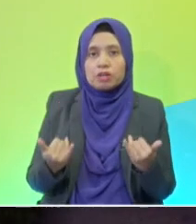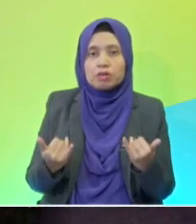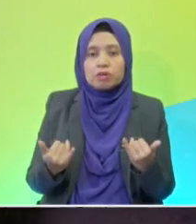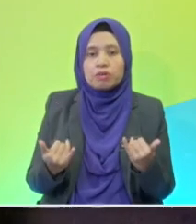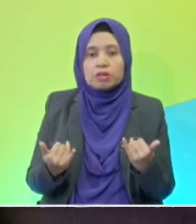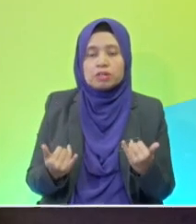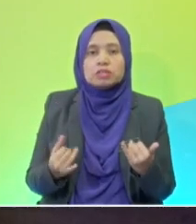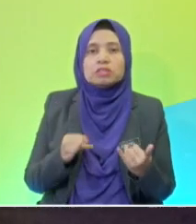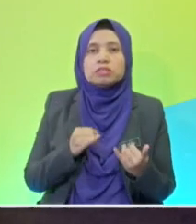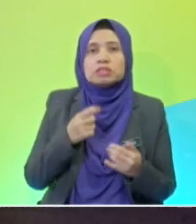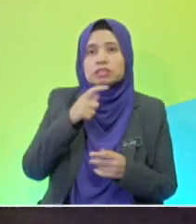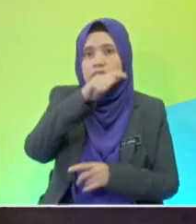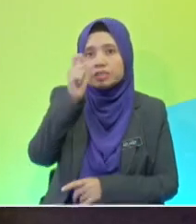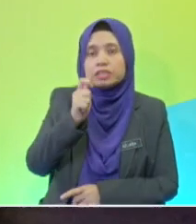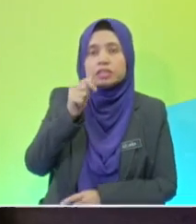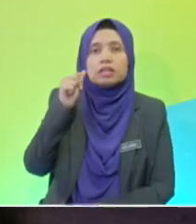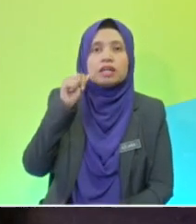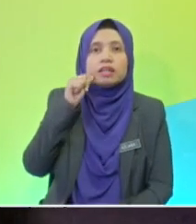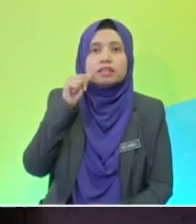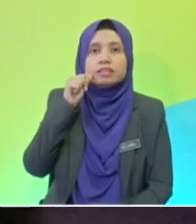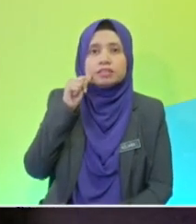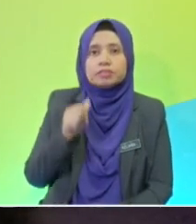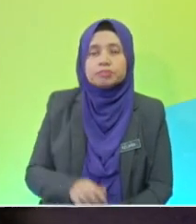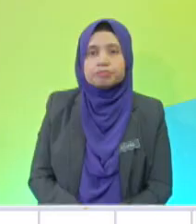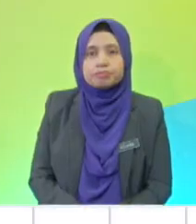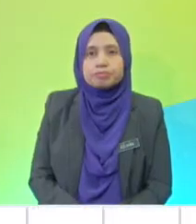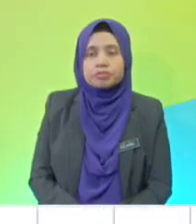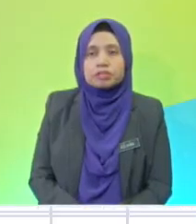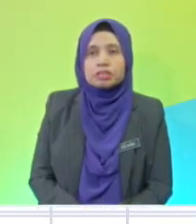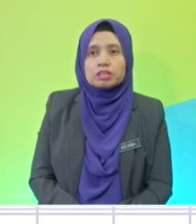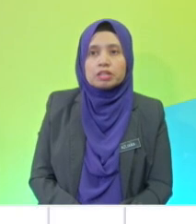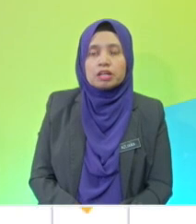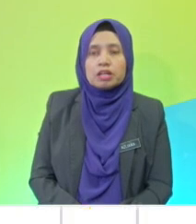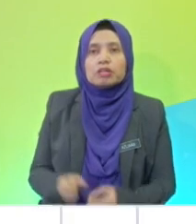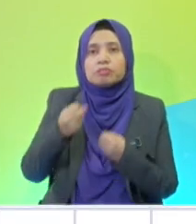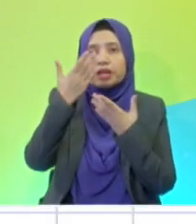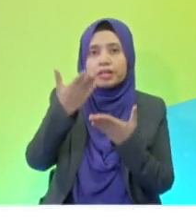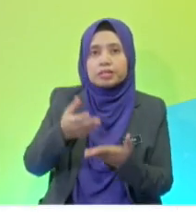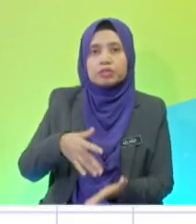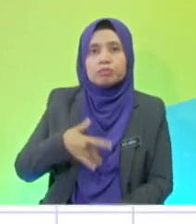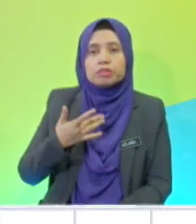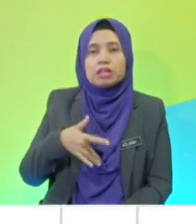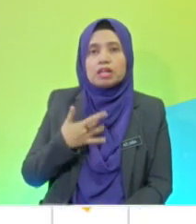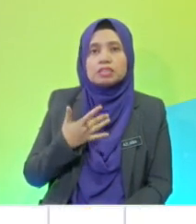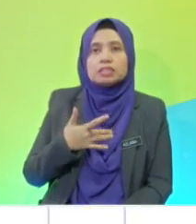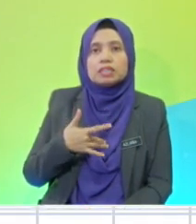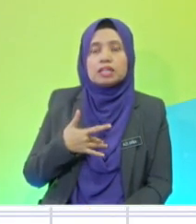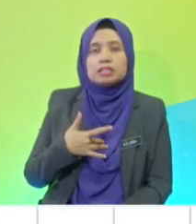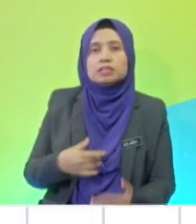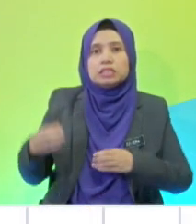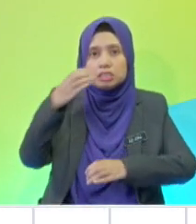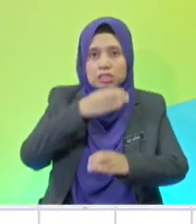ask Anissa. Anissa. Yes, Anissa. Can you please tell me what your feelings when you discover the